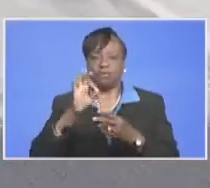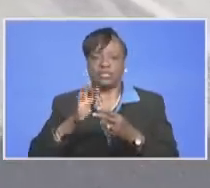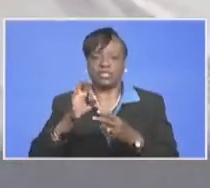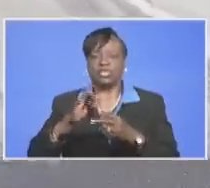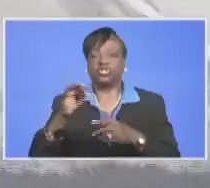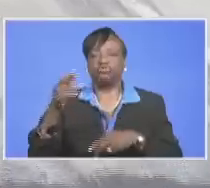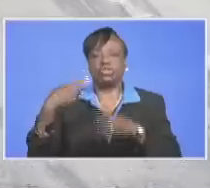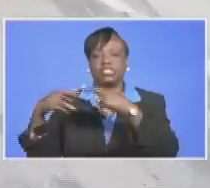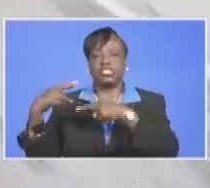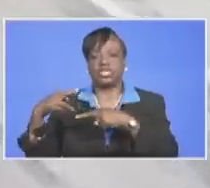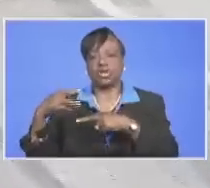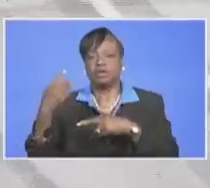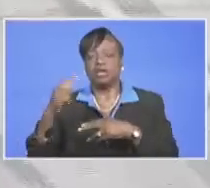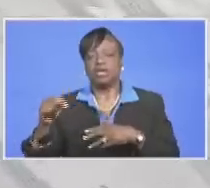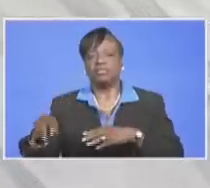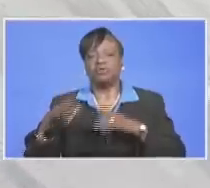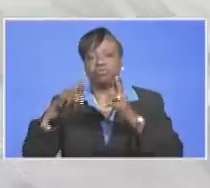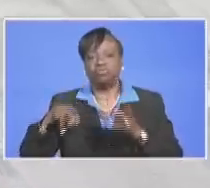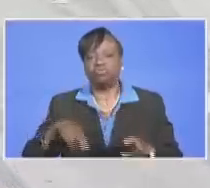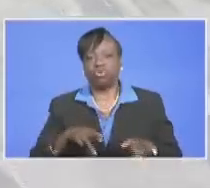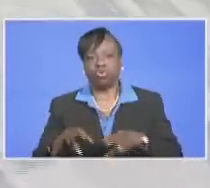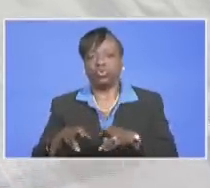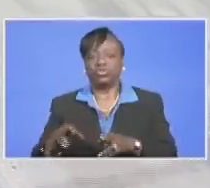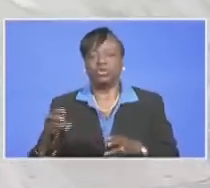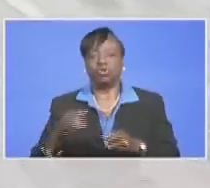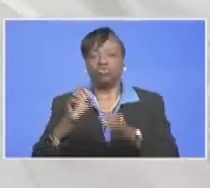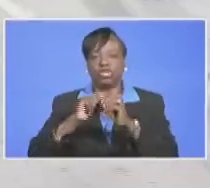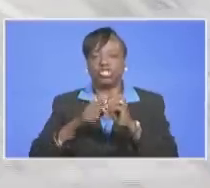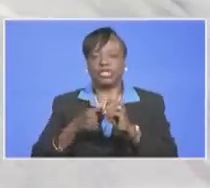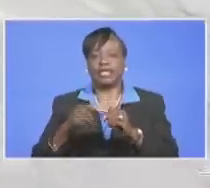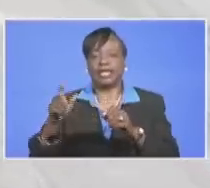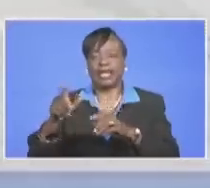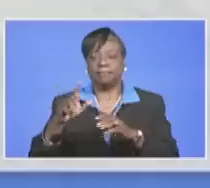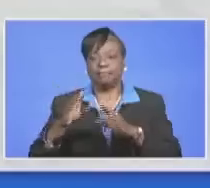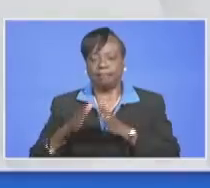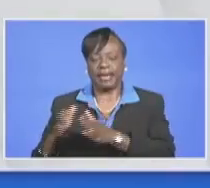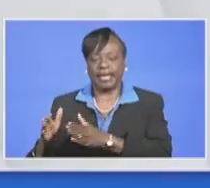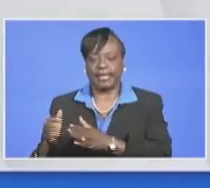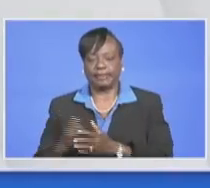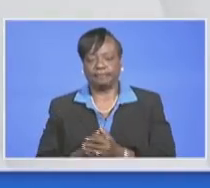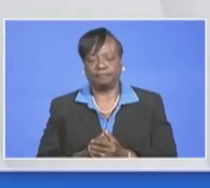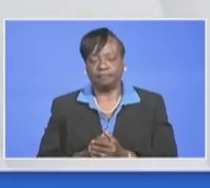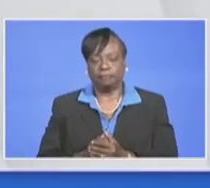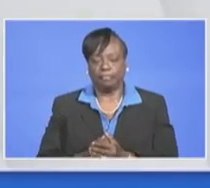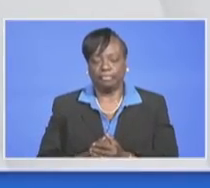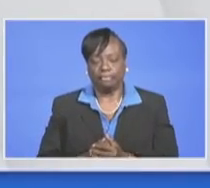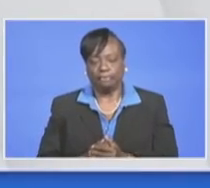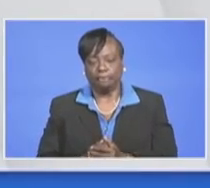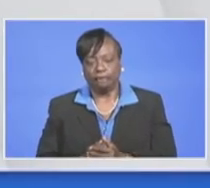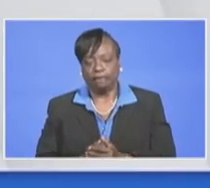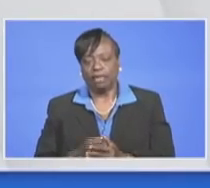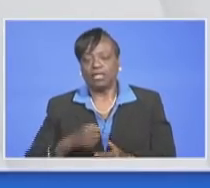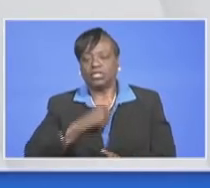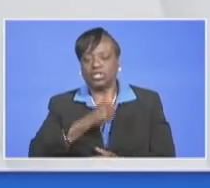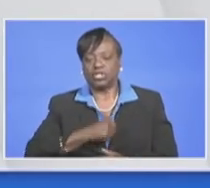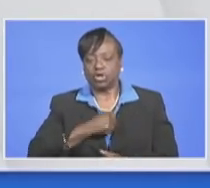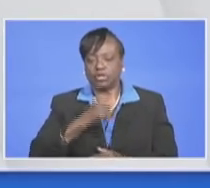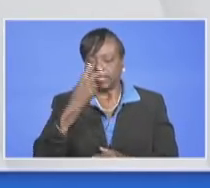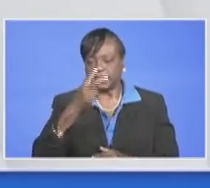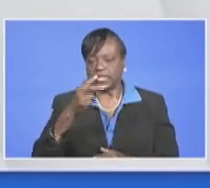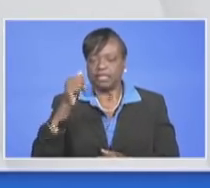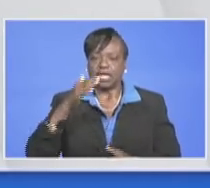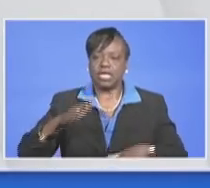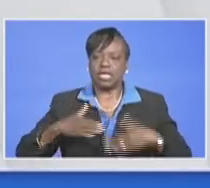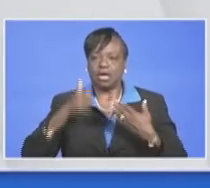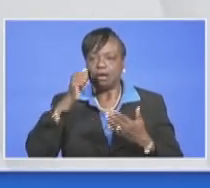the road to its original plan with a cul-de-sac. I'm very, very sorry to see that a young lady lost her